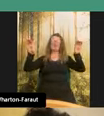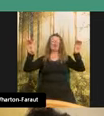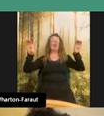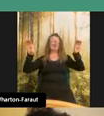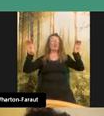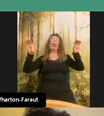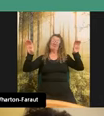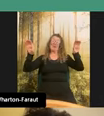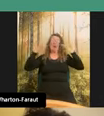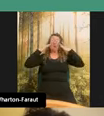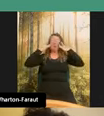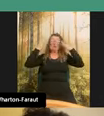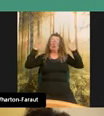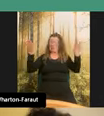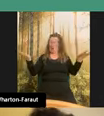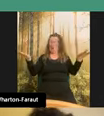basically showing